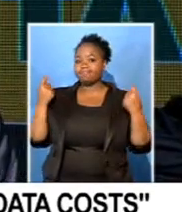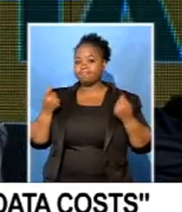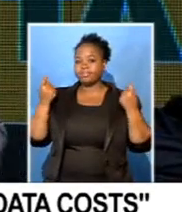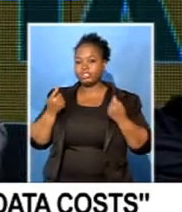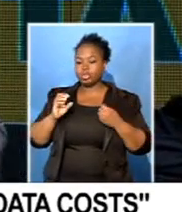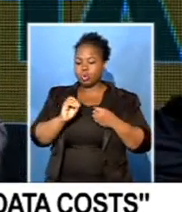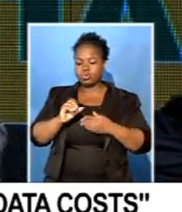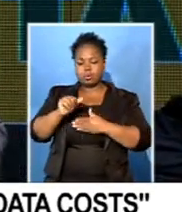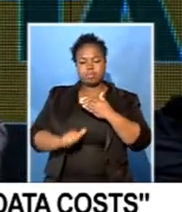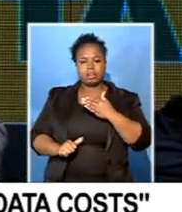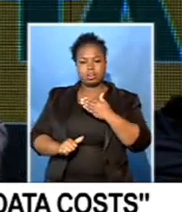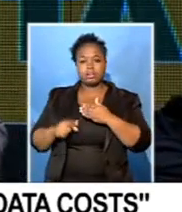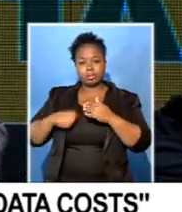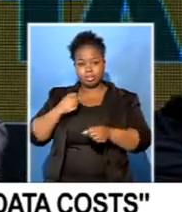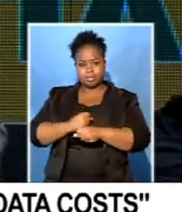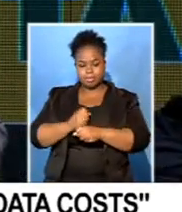October this year.